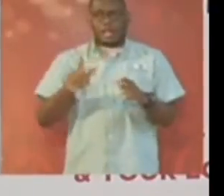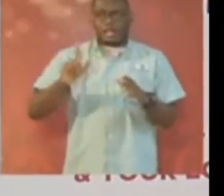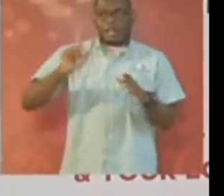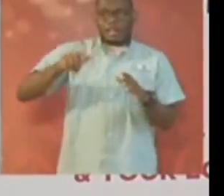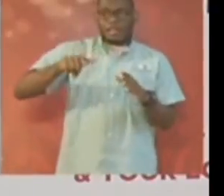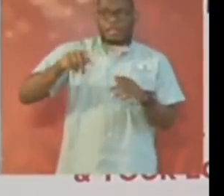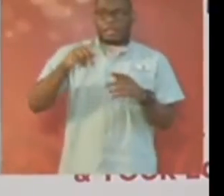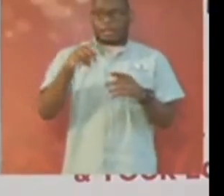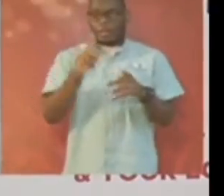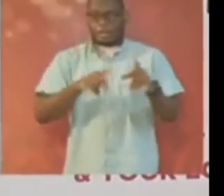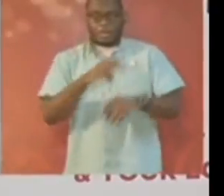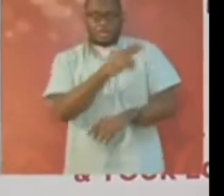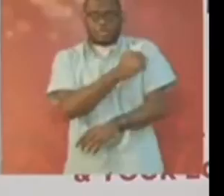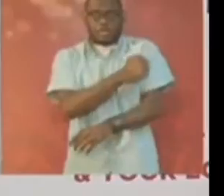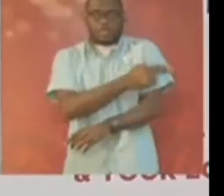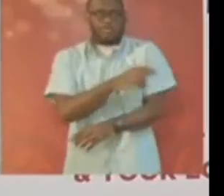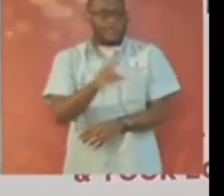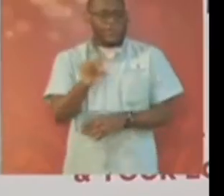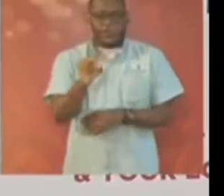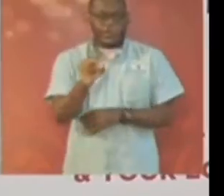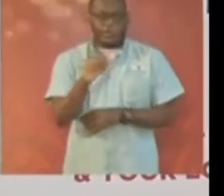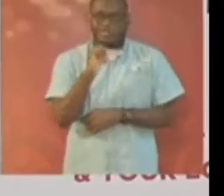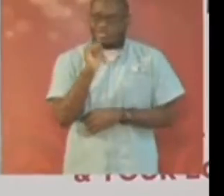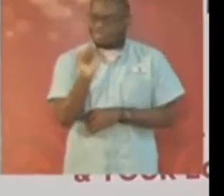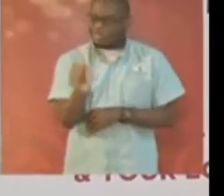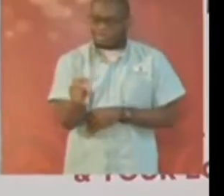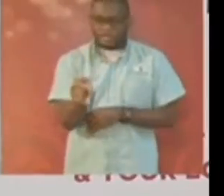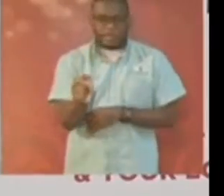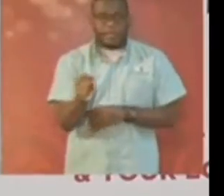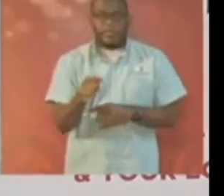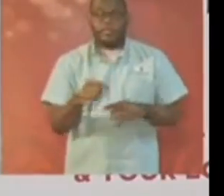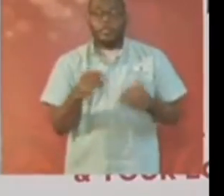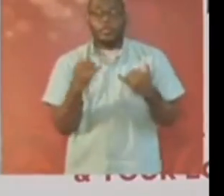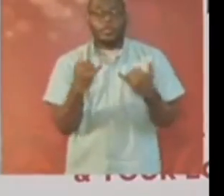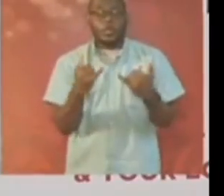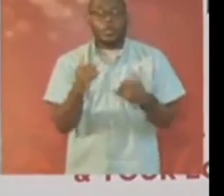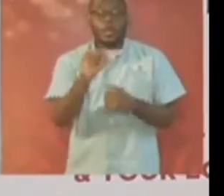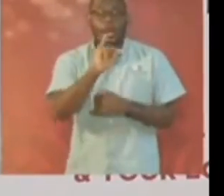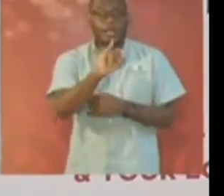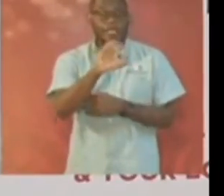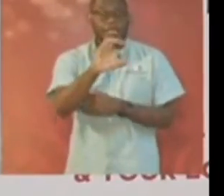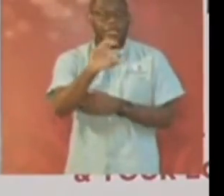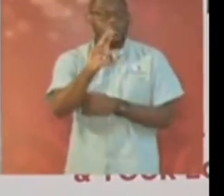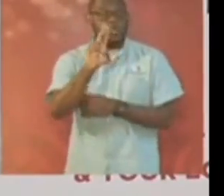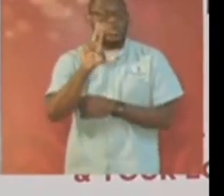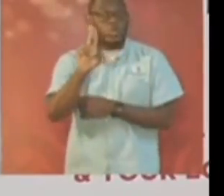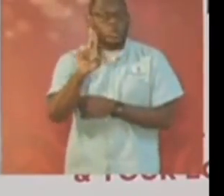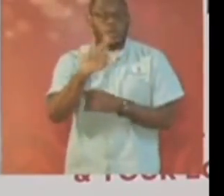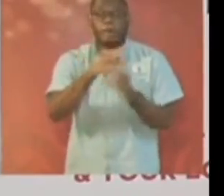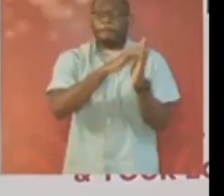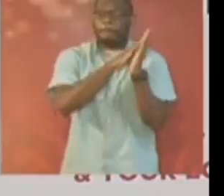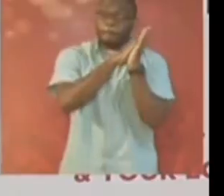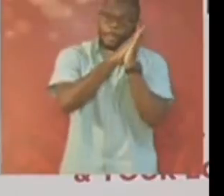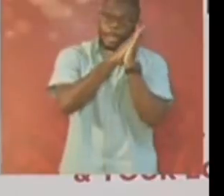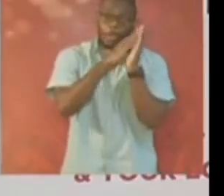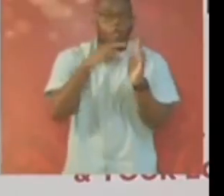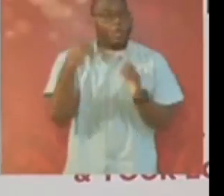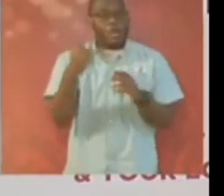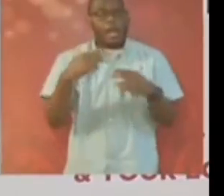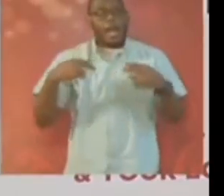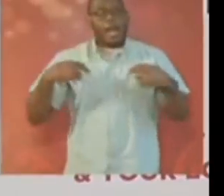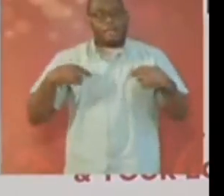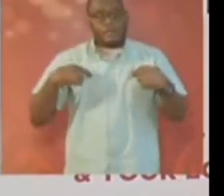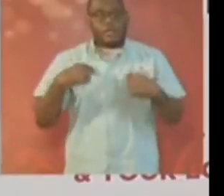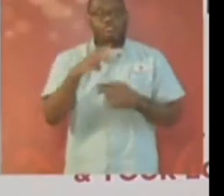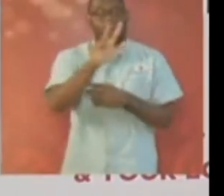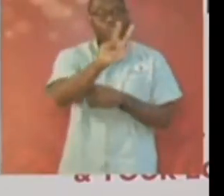level of number of ICU beds in this country currently is at 37, and we can upscale to 91 beds.